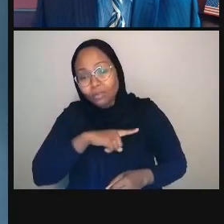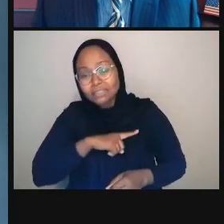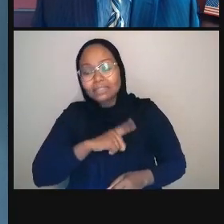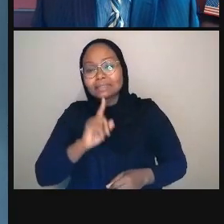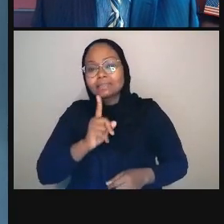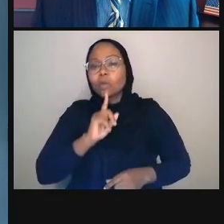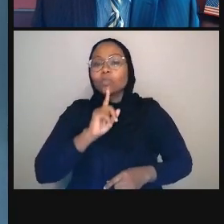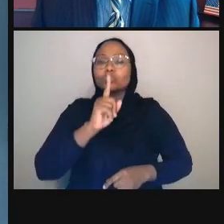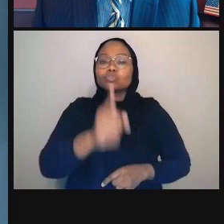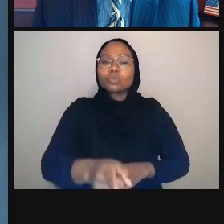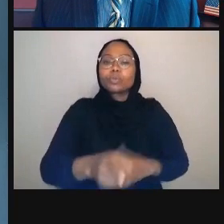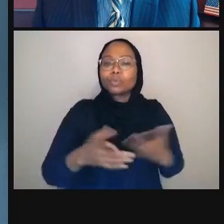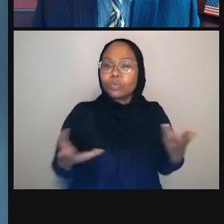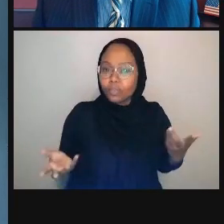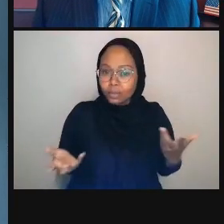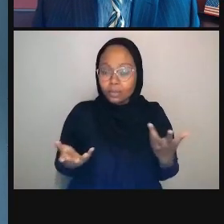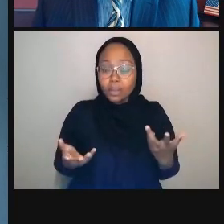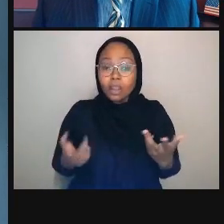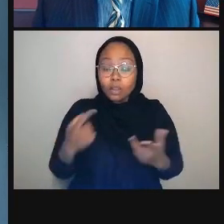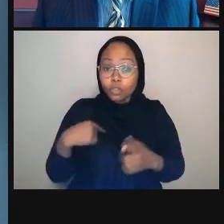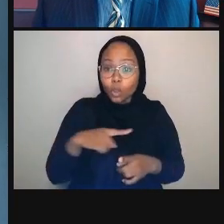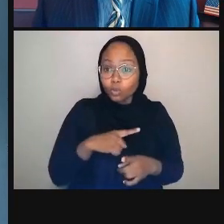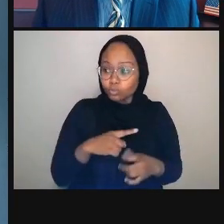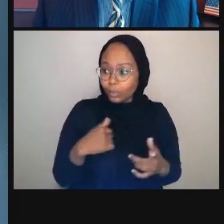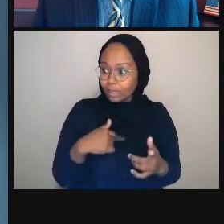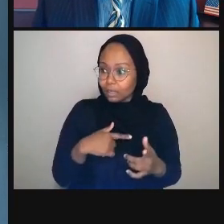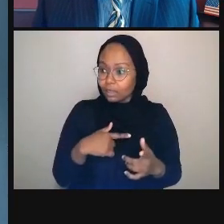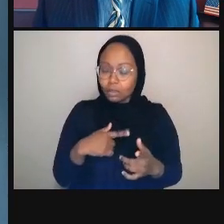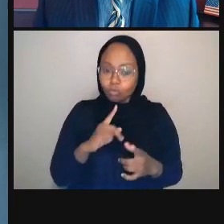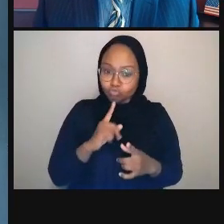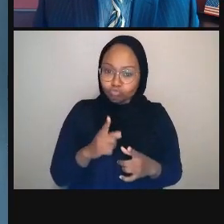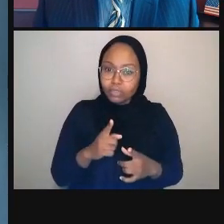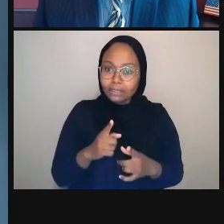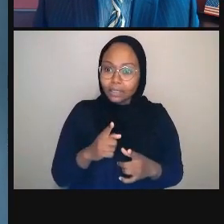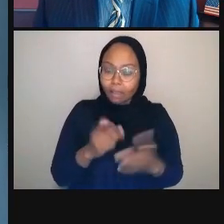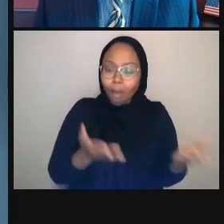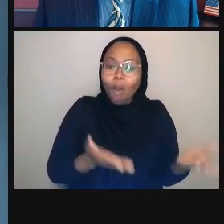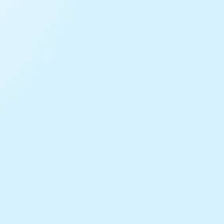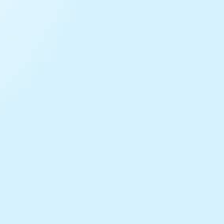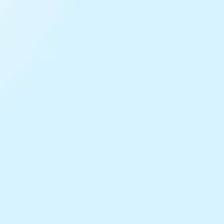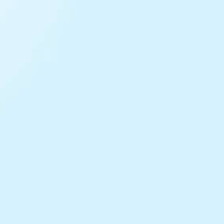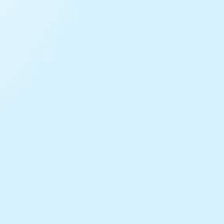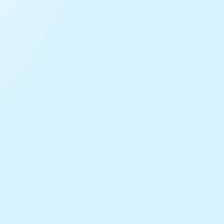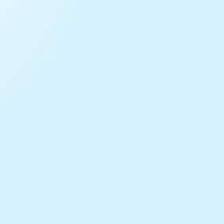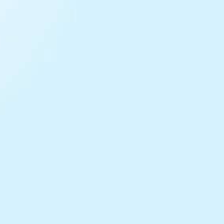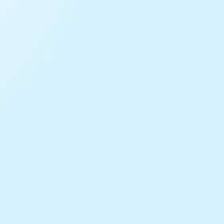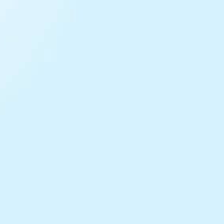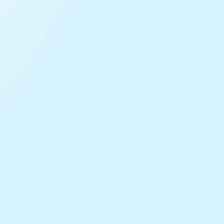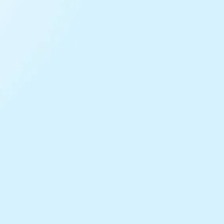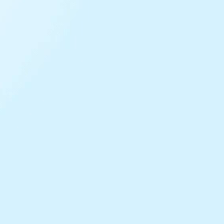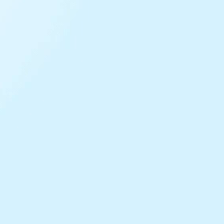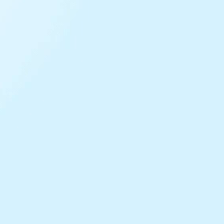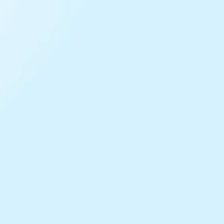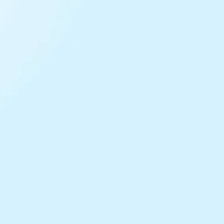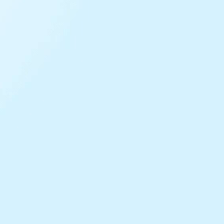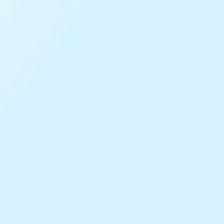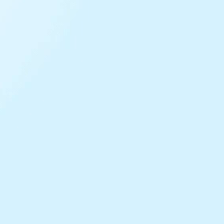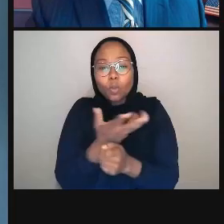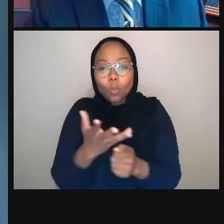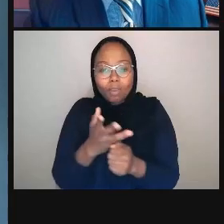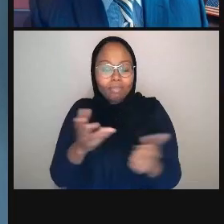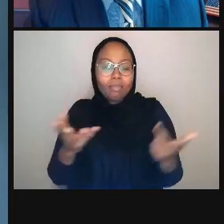be those folks who champion the truth, but also with a particular